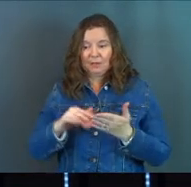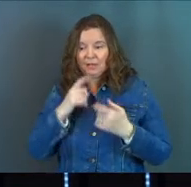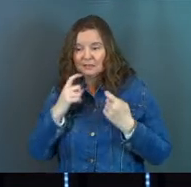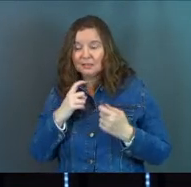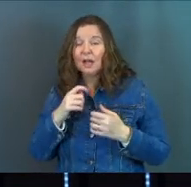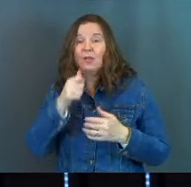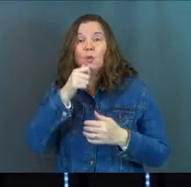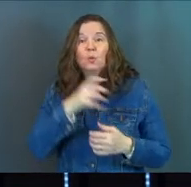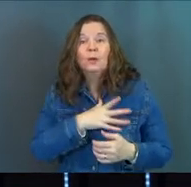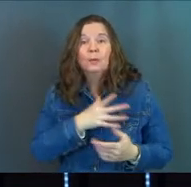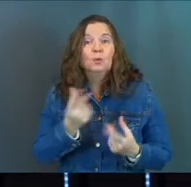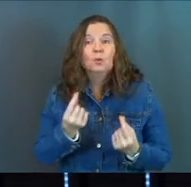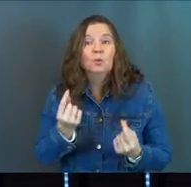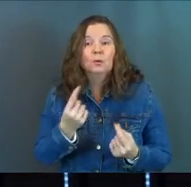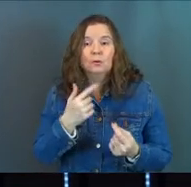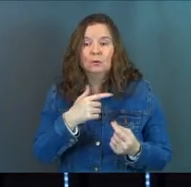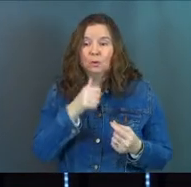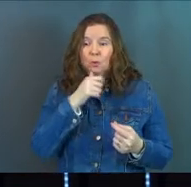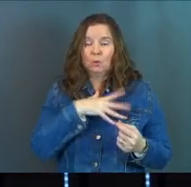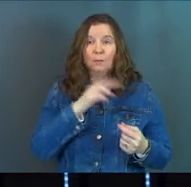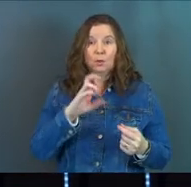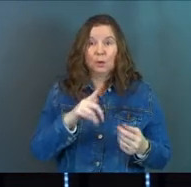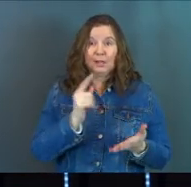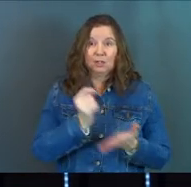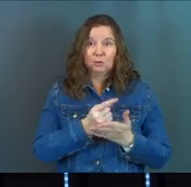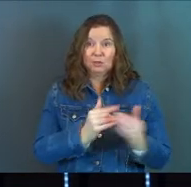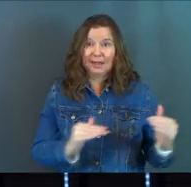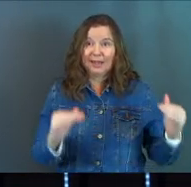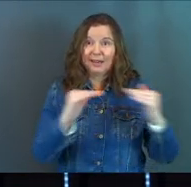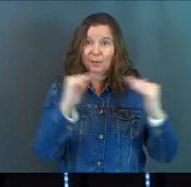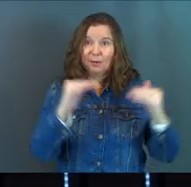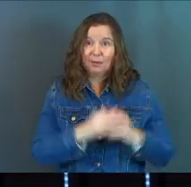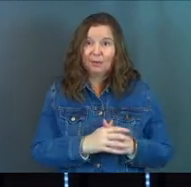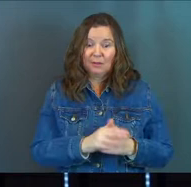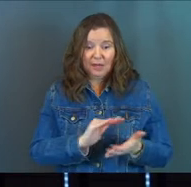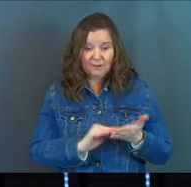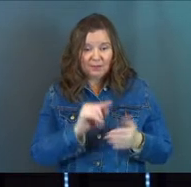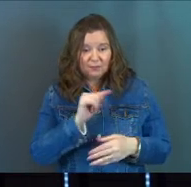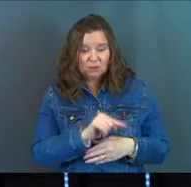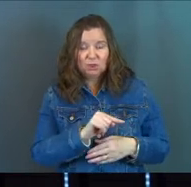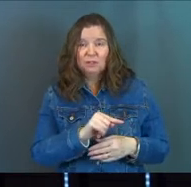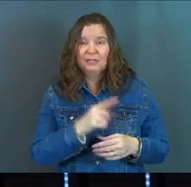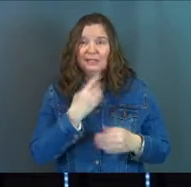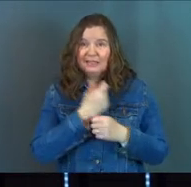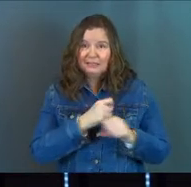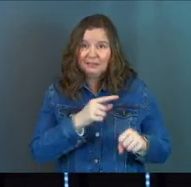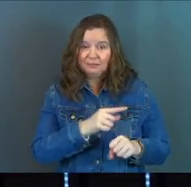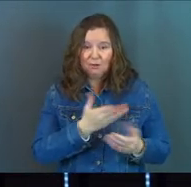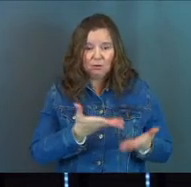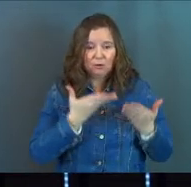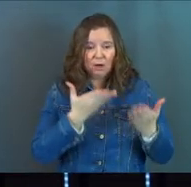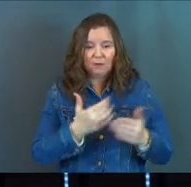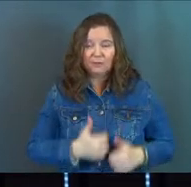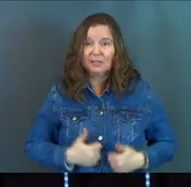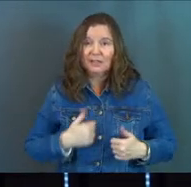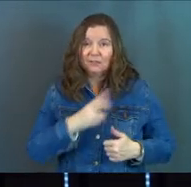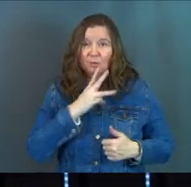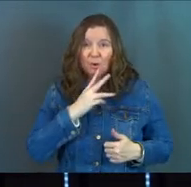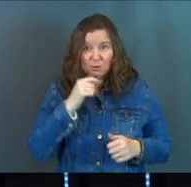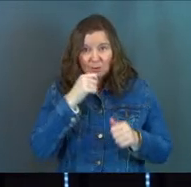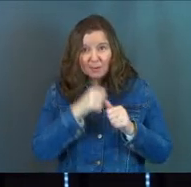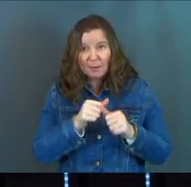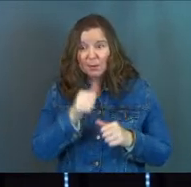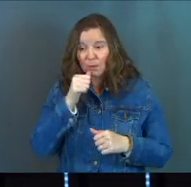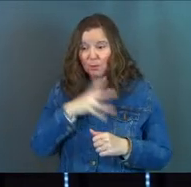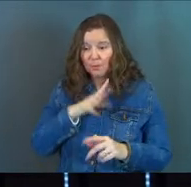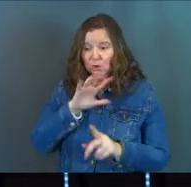women? He goes to the woman at the well and he treats her like an equal. Do you remember that? And he forgives her and he saves her and offers her the living water. Do you remember